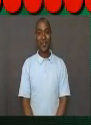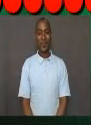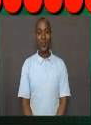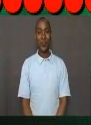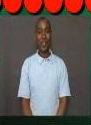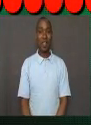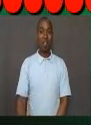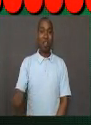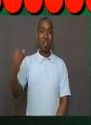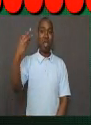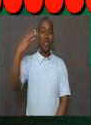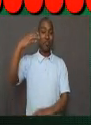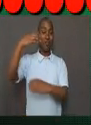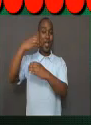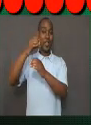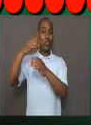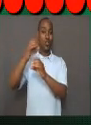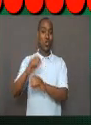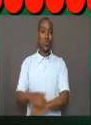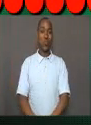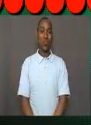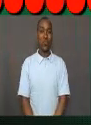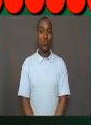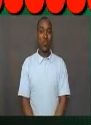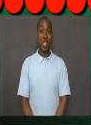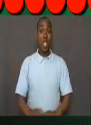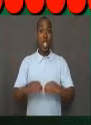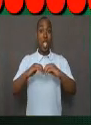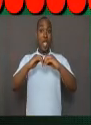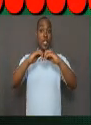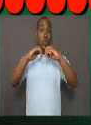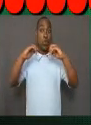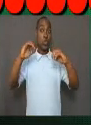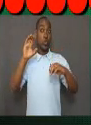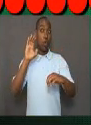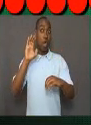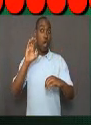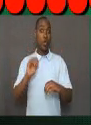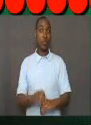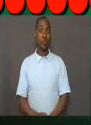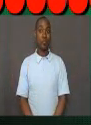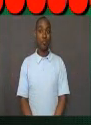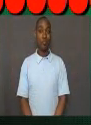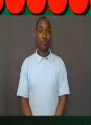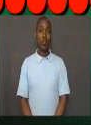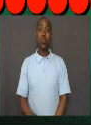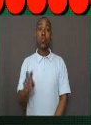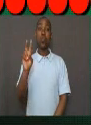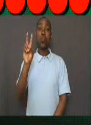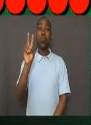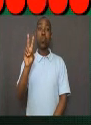A light microscope has a resolution limit of